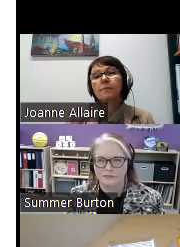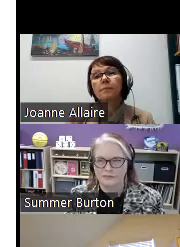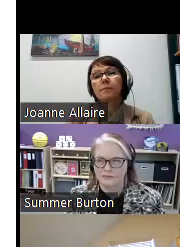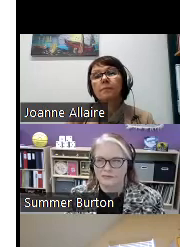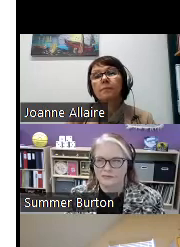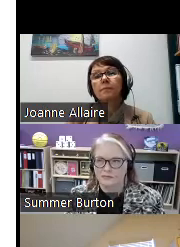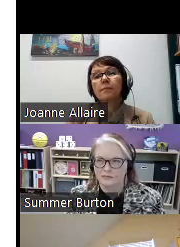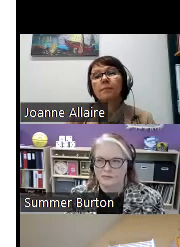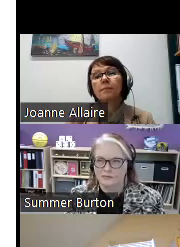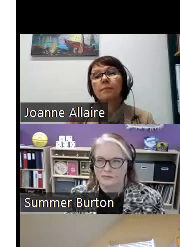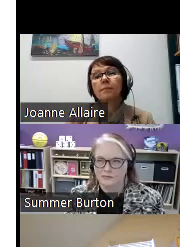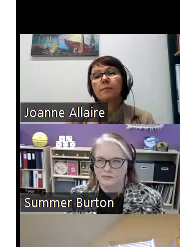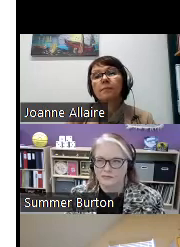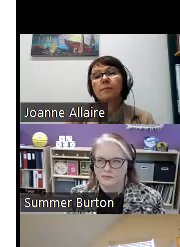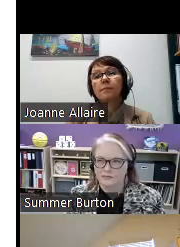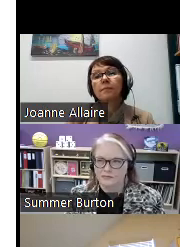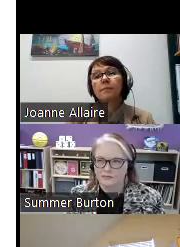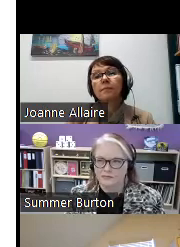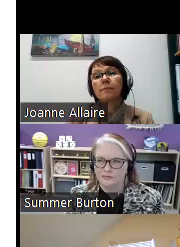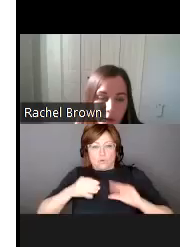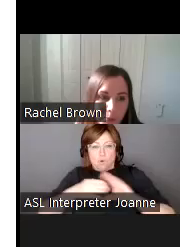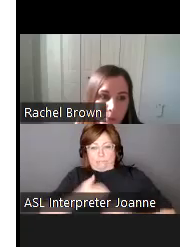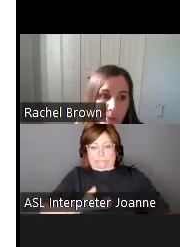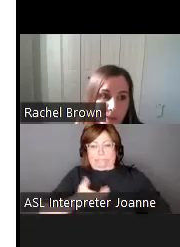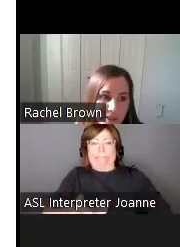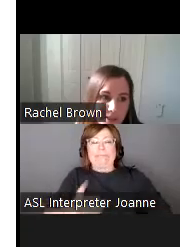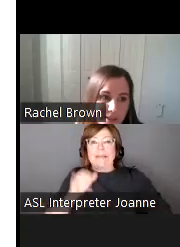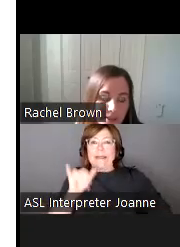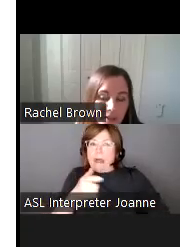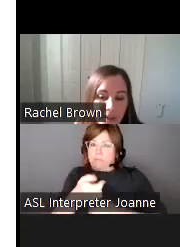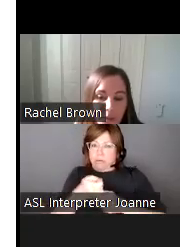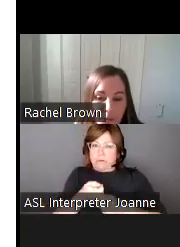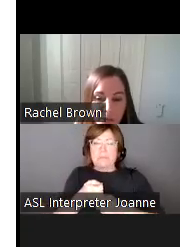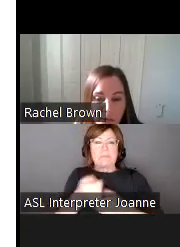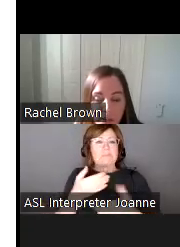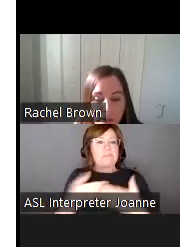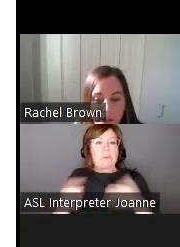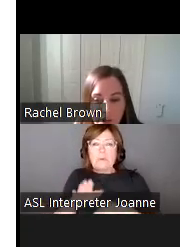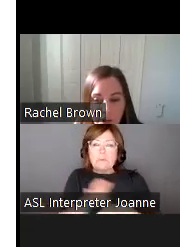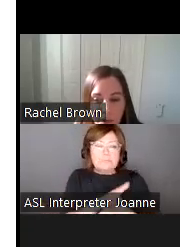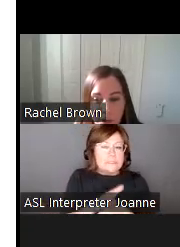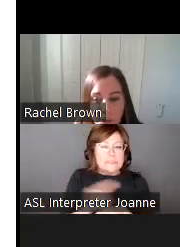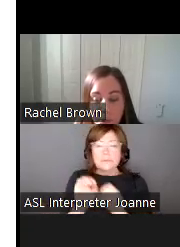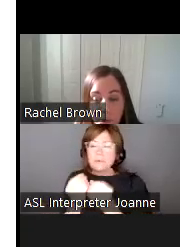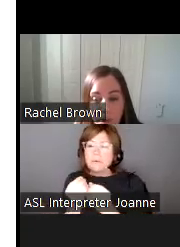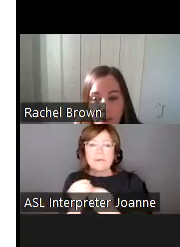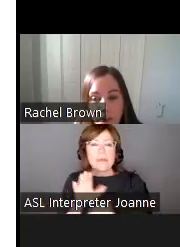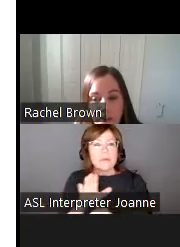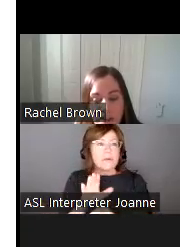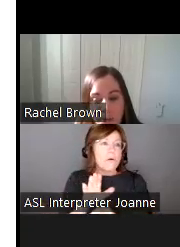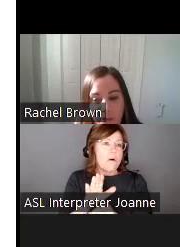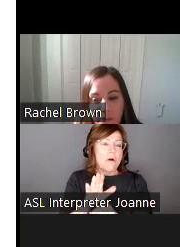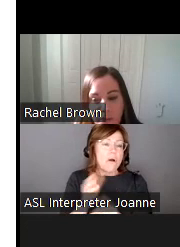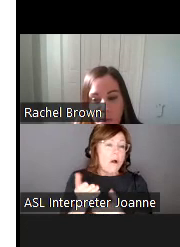testimonials. And I find that regardless of your business, or your organization or what you're promoting,